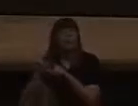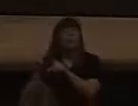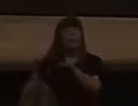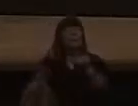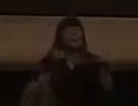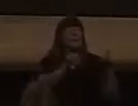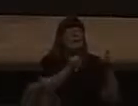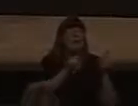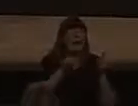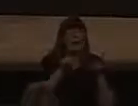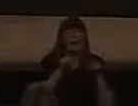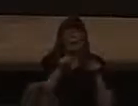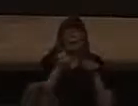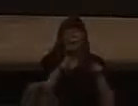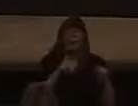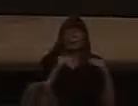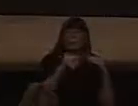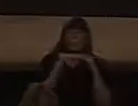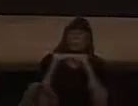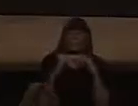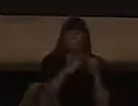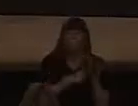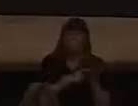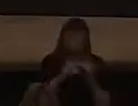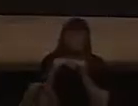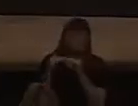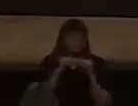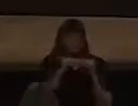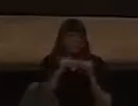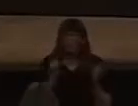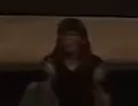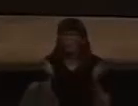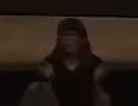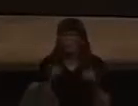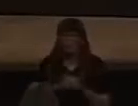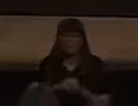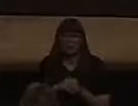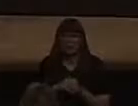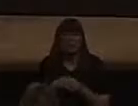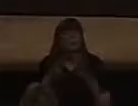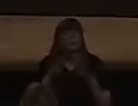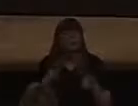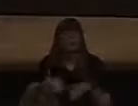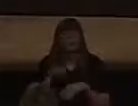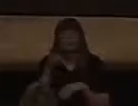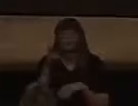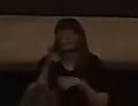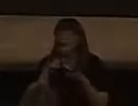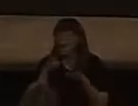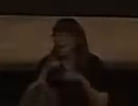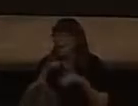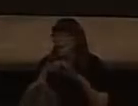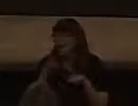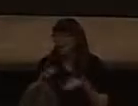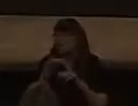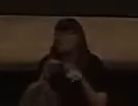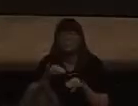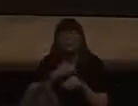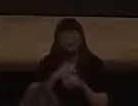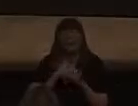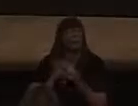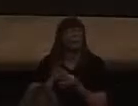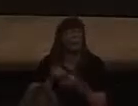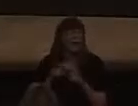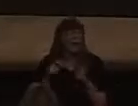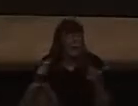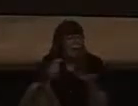to peer discussions and peer conversations. In this case, Historic House Museums. On LinkedIn, we have a rather large